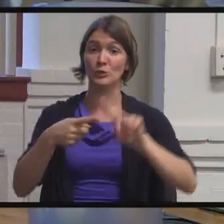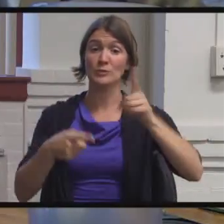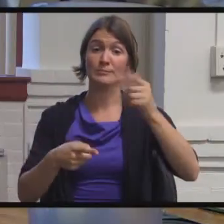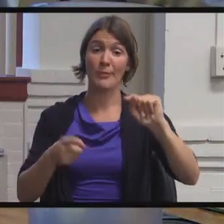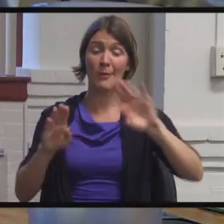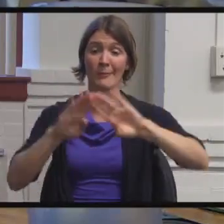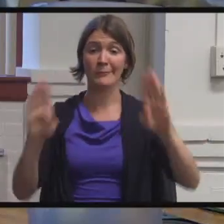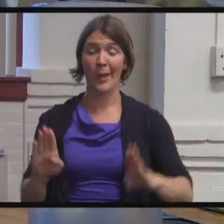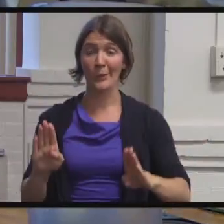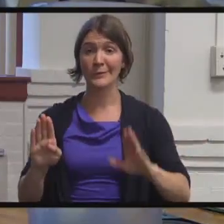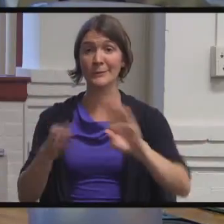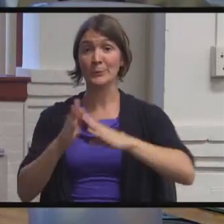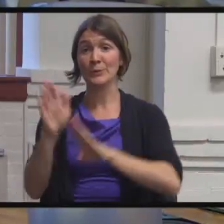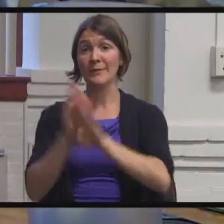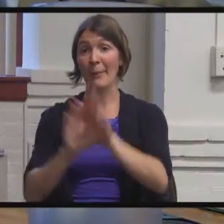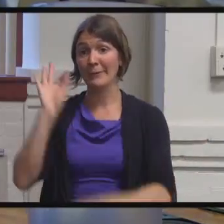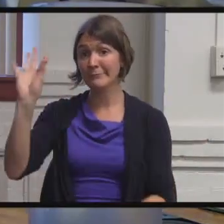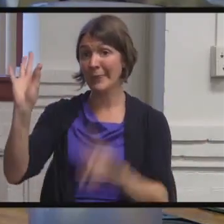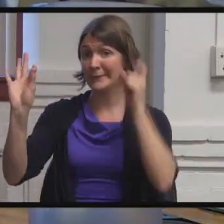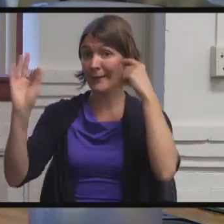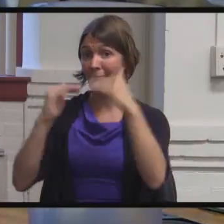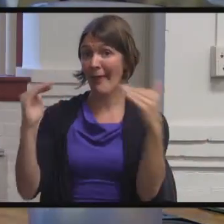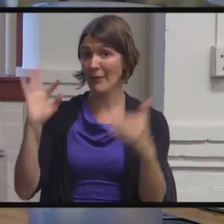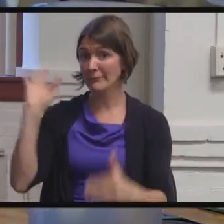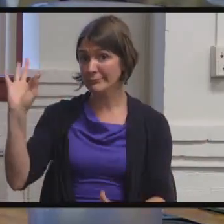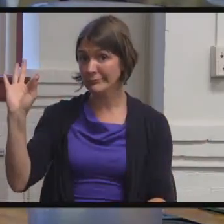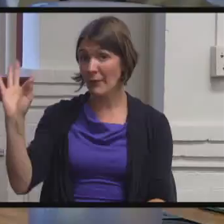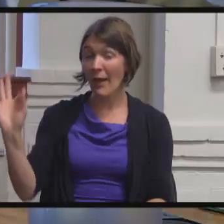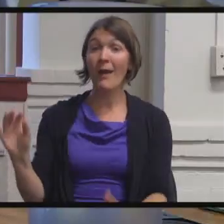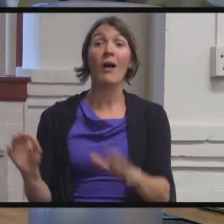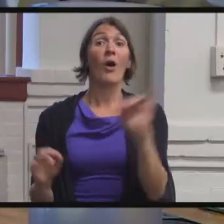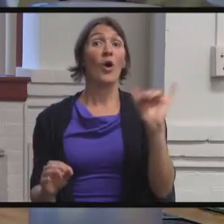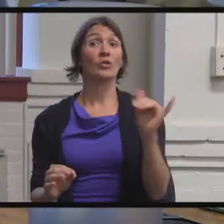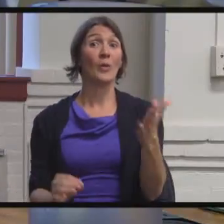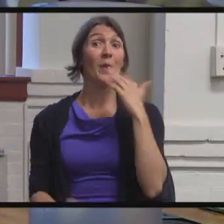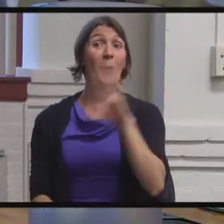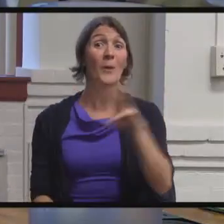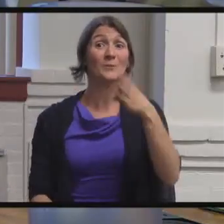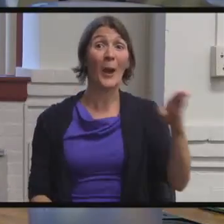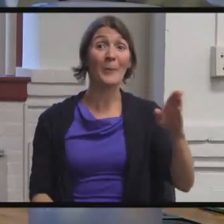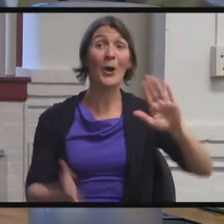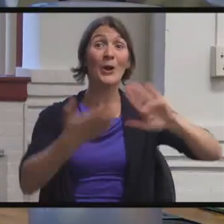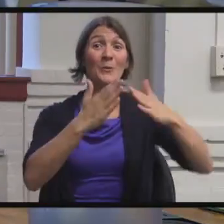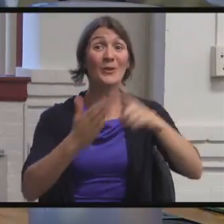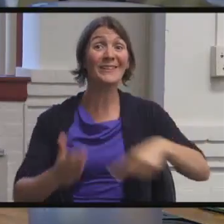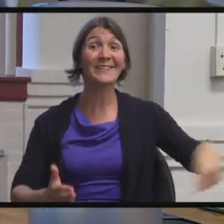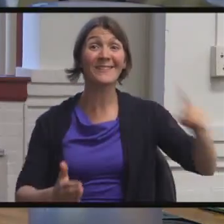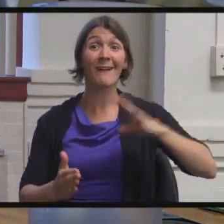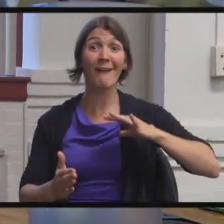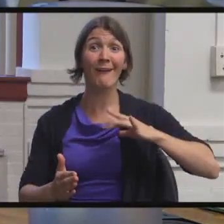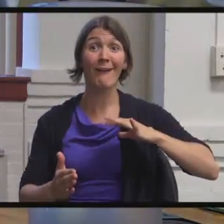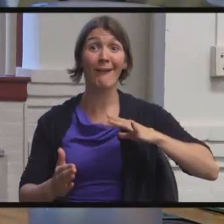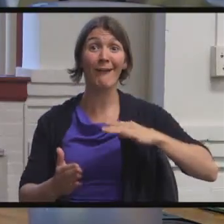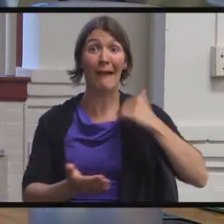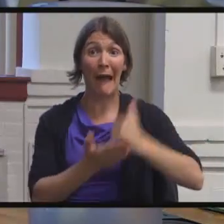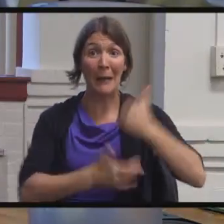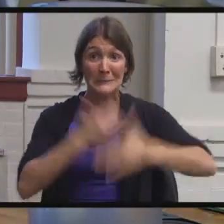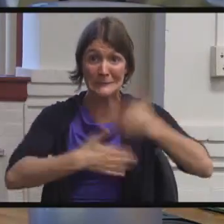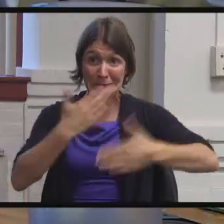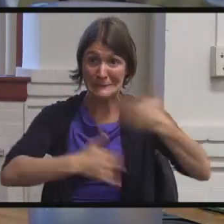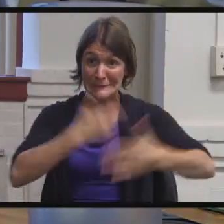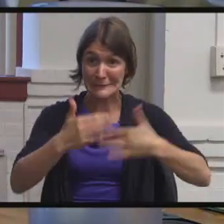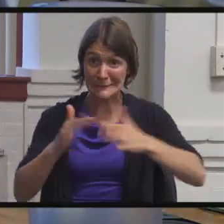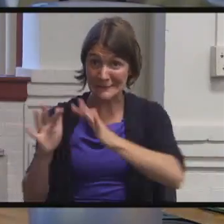Housing and Community Development. And we also want to thank everybody out in West Brattleboro who's been working to focus